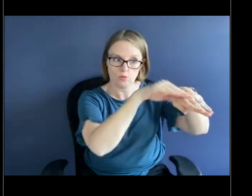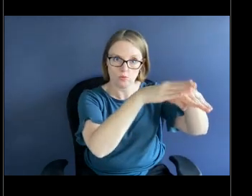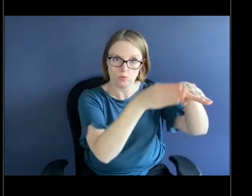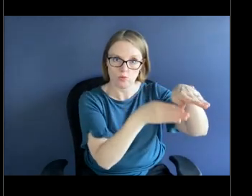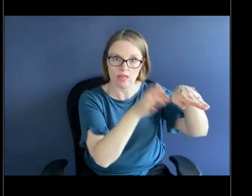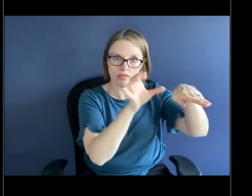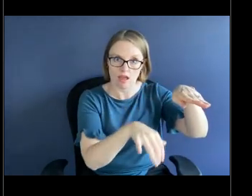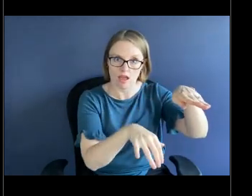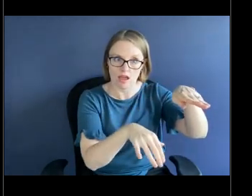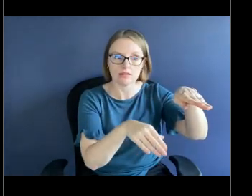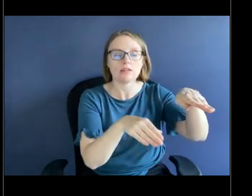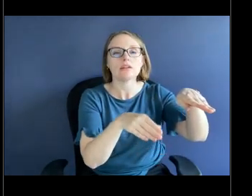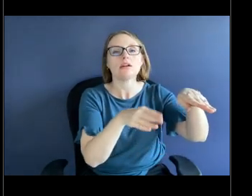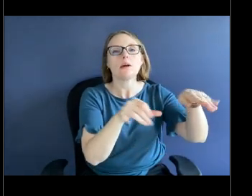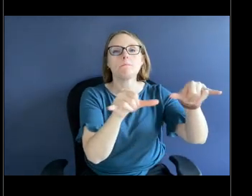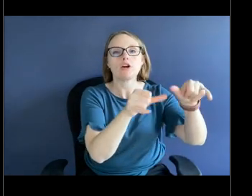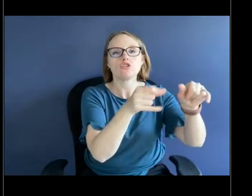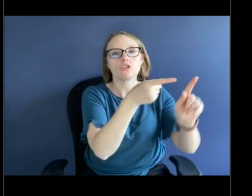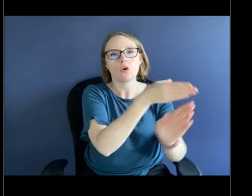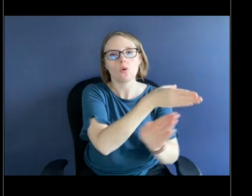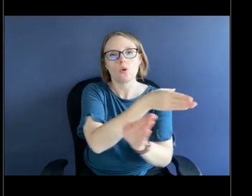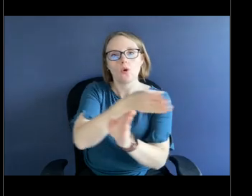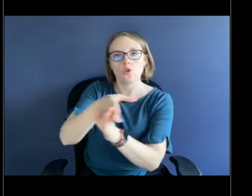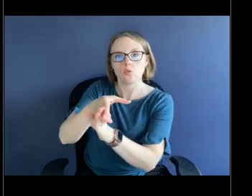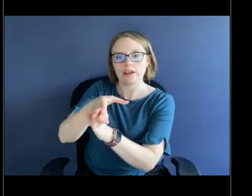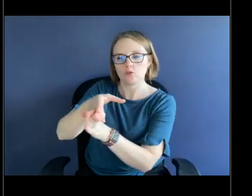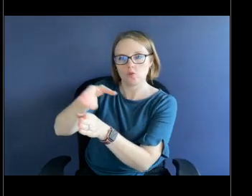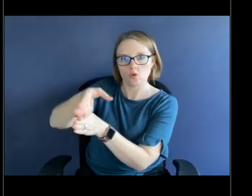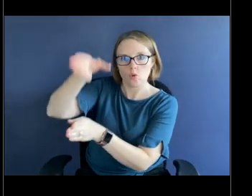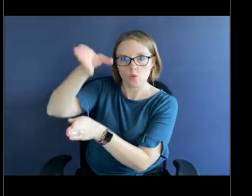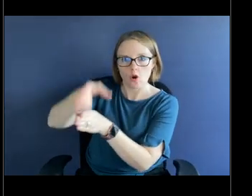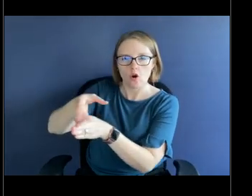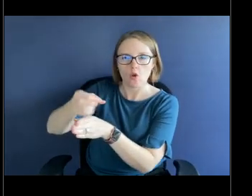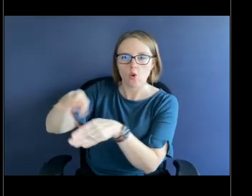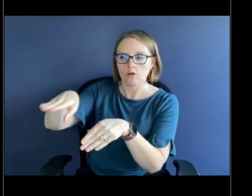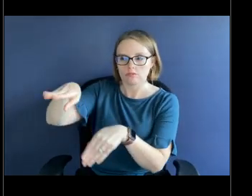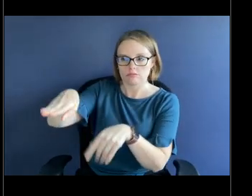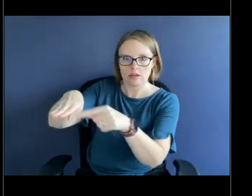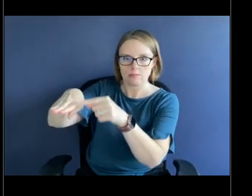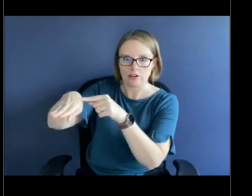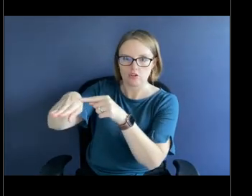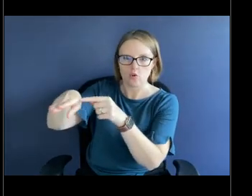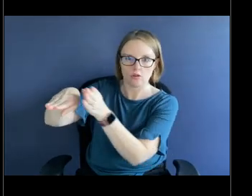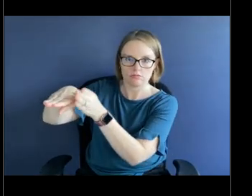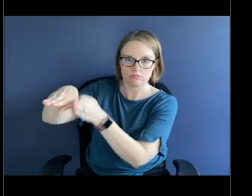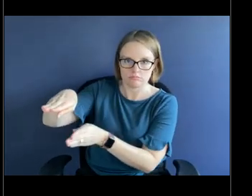cabinet, countertop, appliance, or wall.